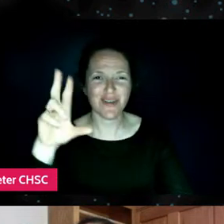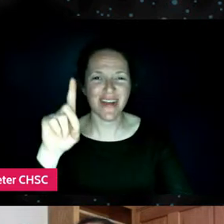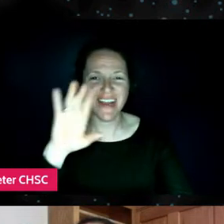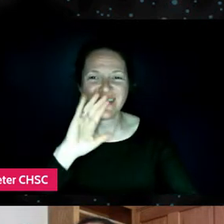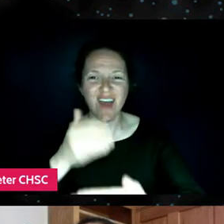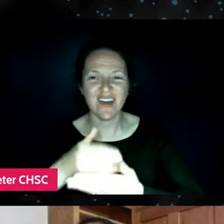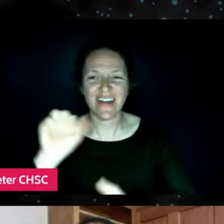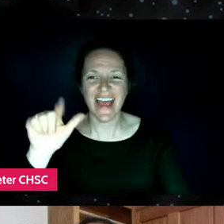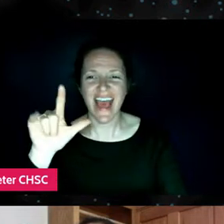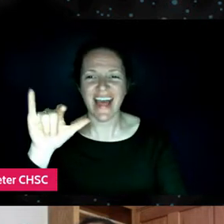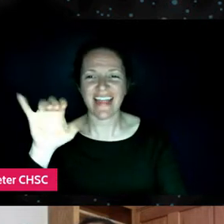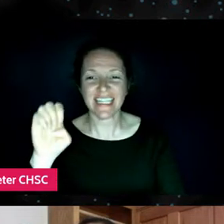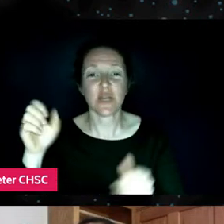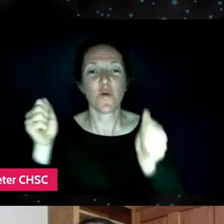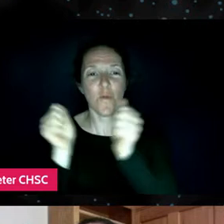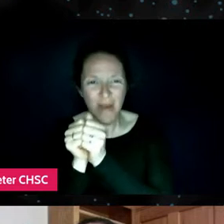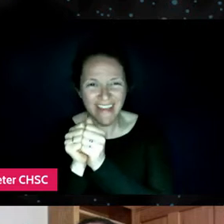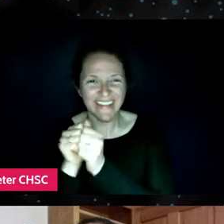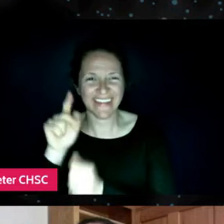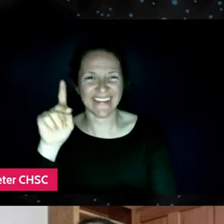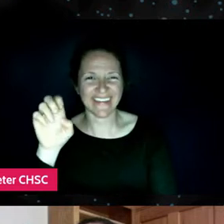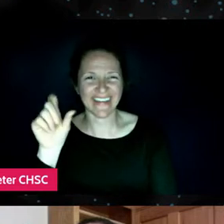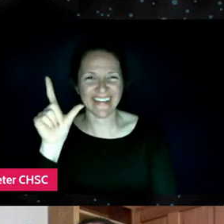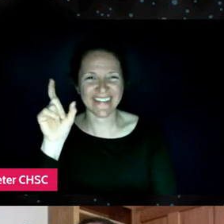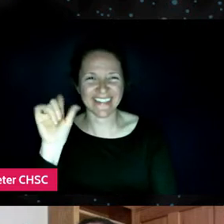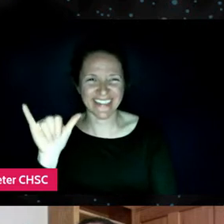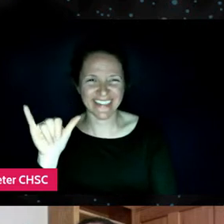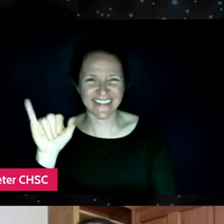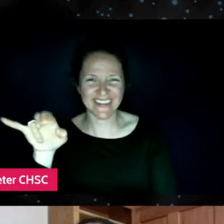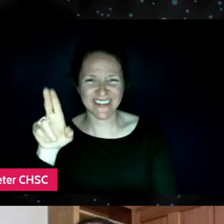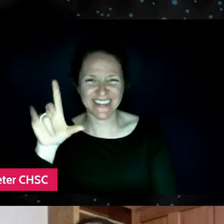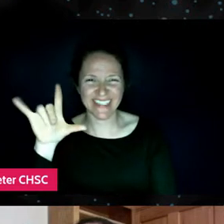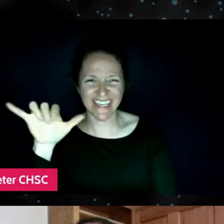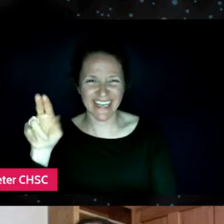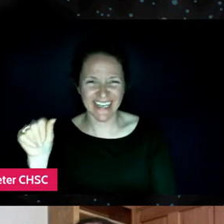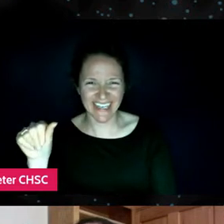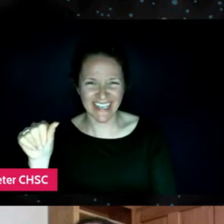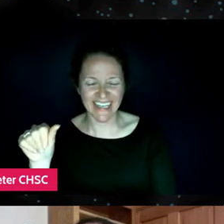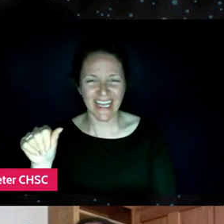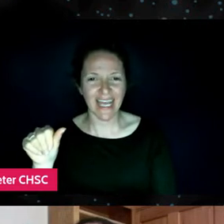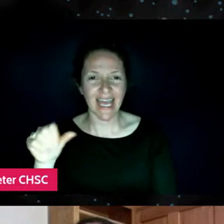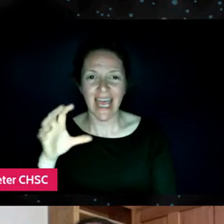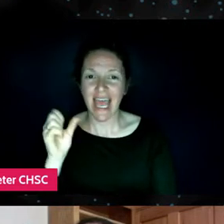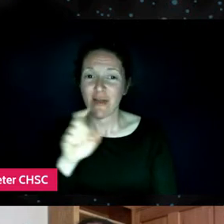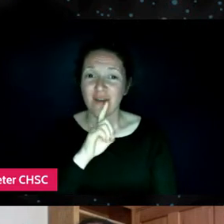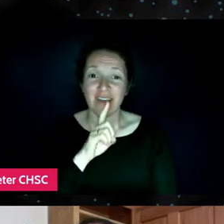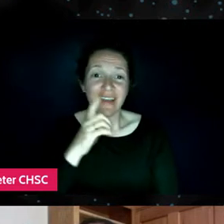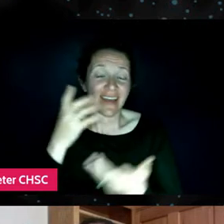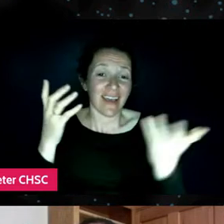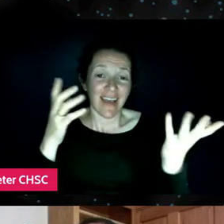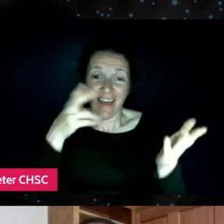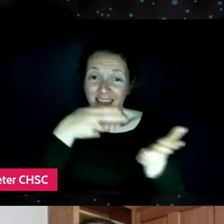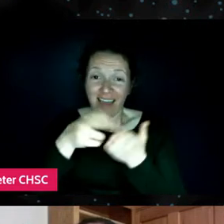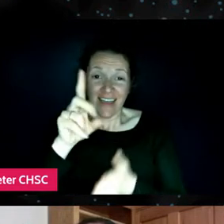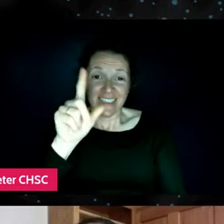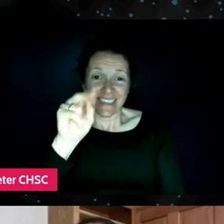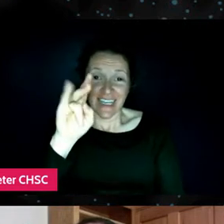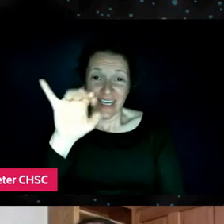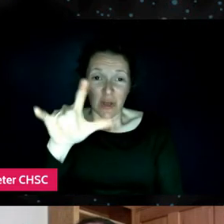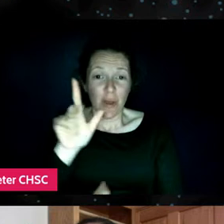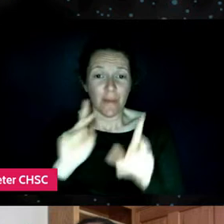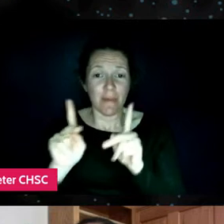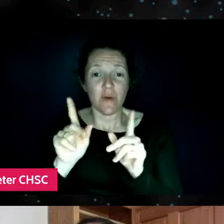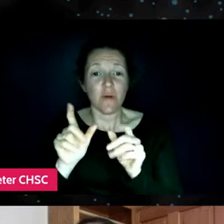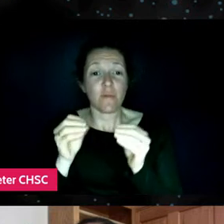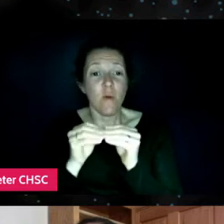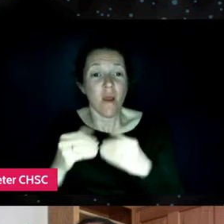with Kelsey Giuliana. And you know, at some point, Daniel, people who are younger than Jacob